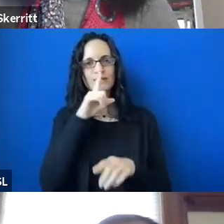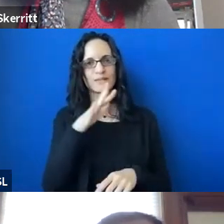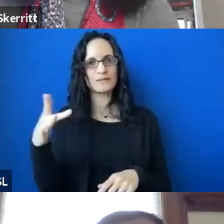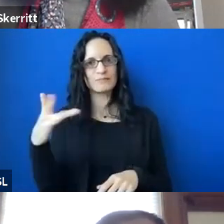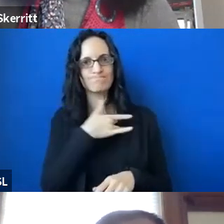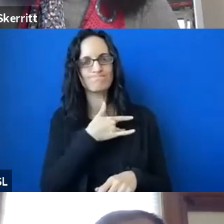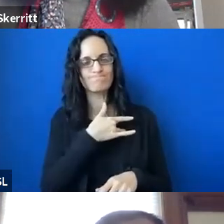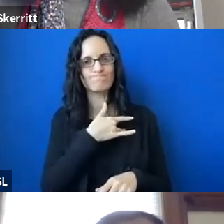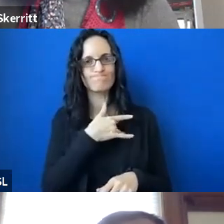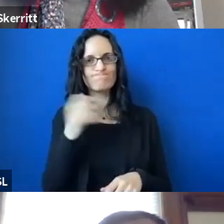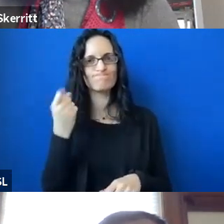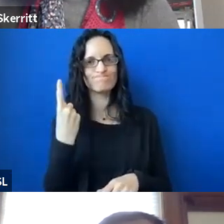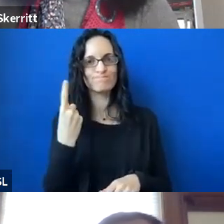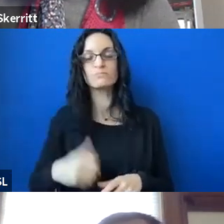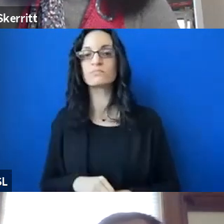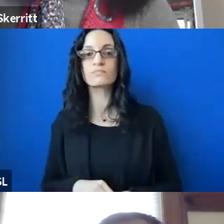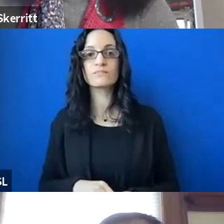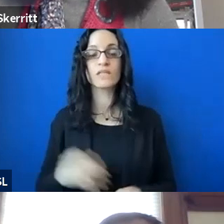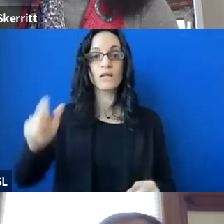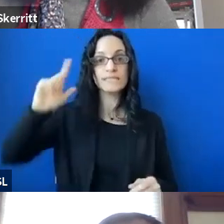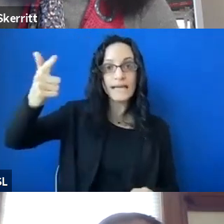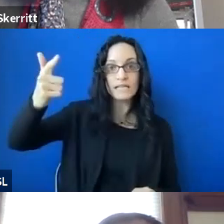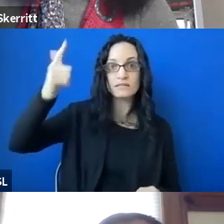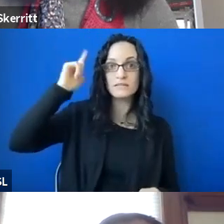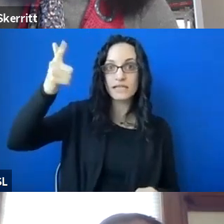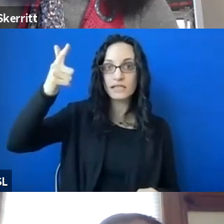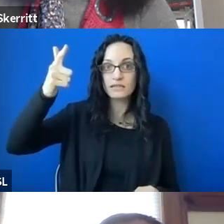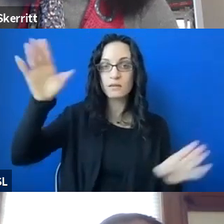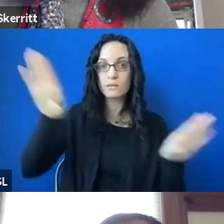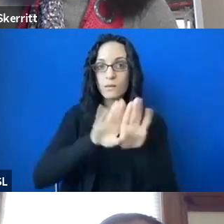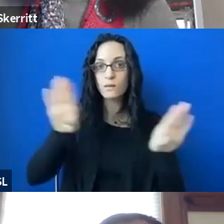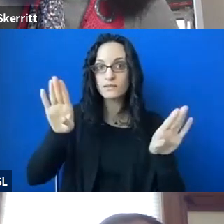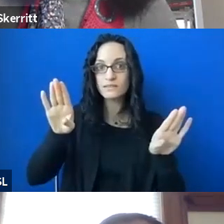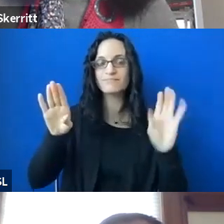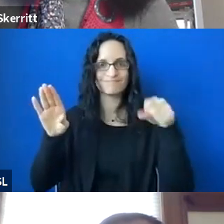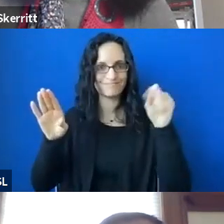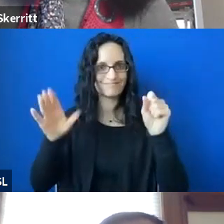So with that, we need a second. Did we get a second from anyone? We did from Ms. Grassa. Great.